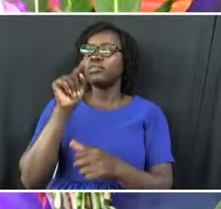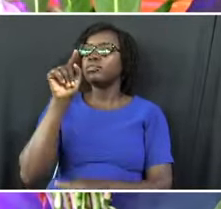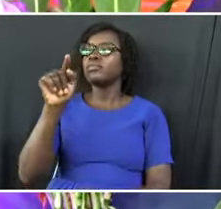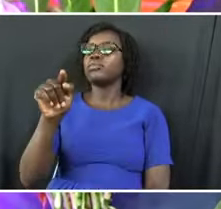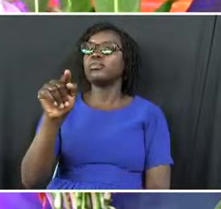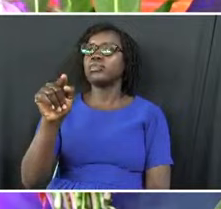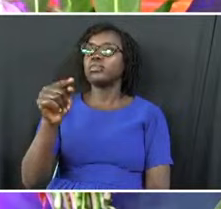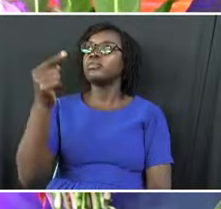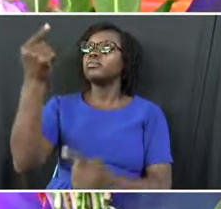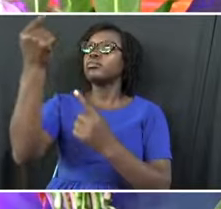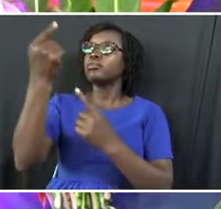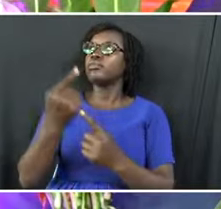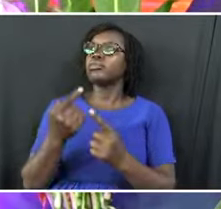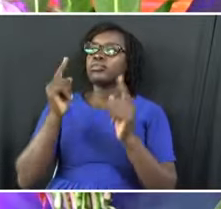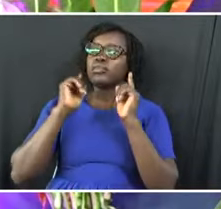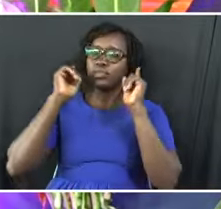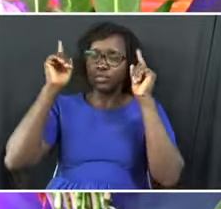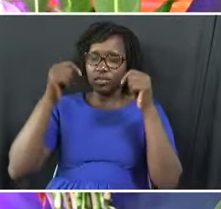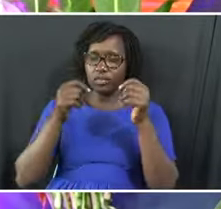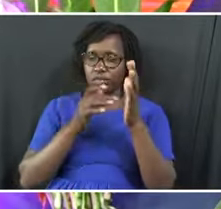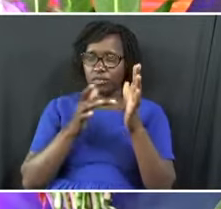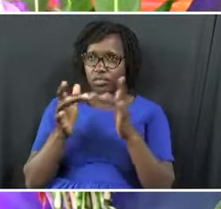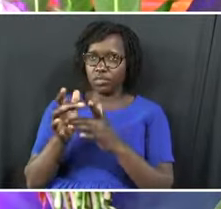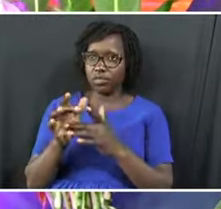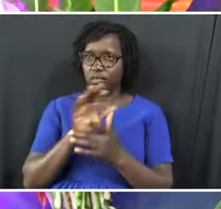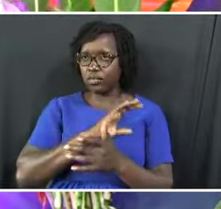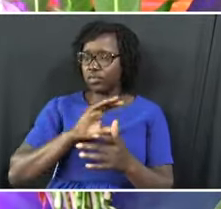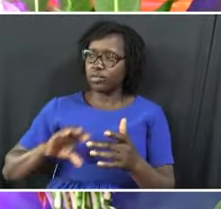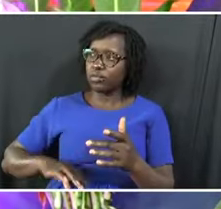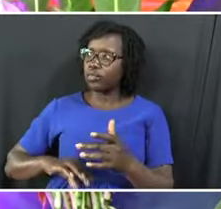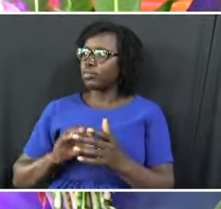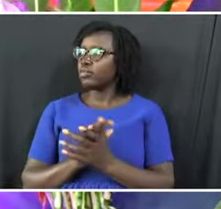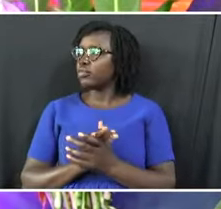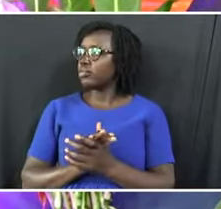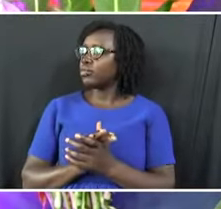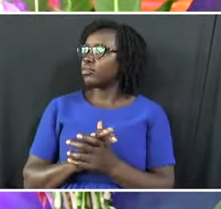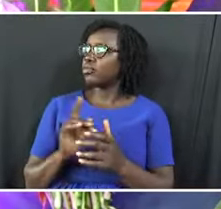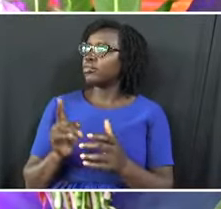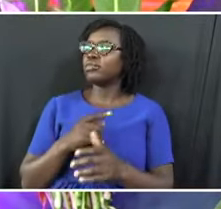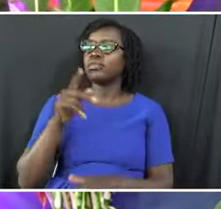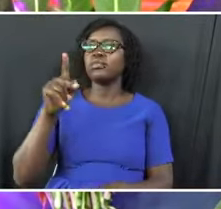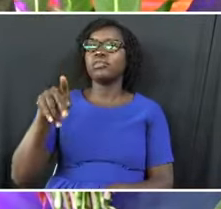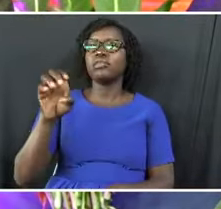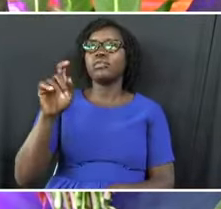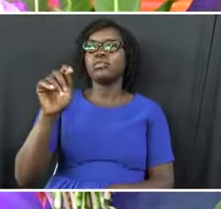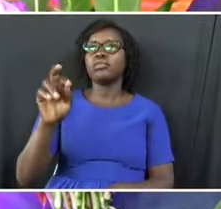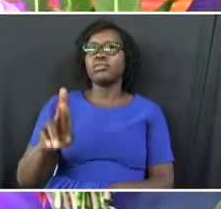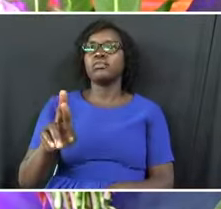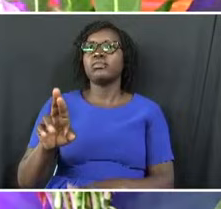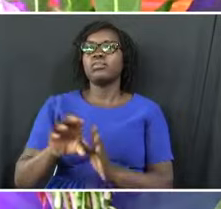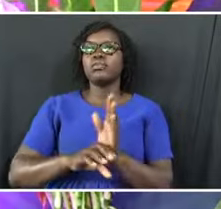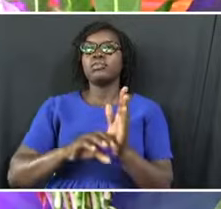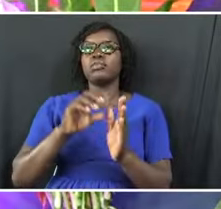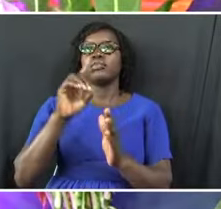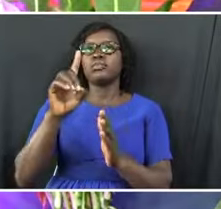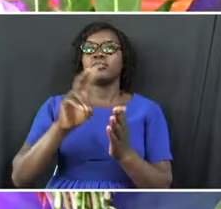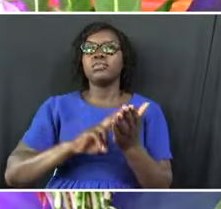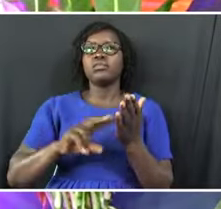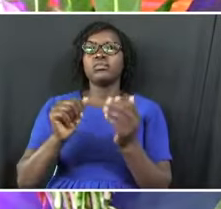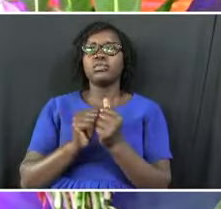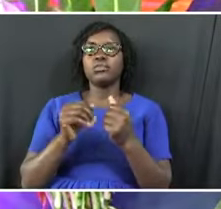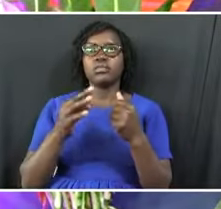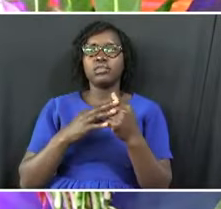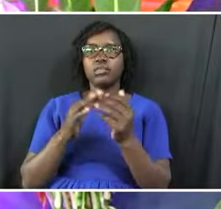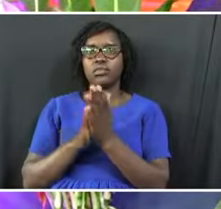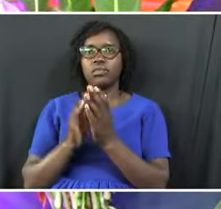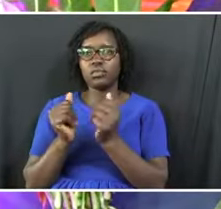to the coming lamp, Christ Jesus. First Peter chapter 1, verse 18 and verse 19,